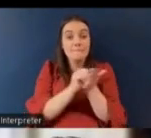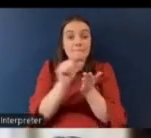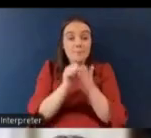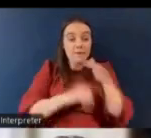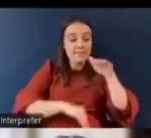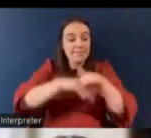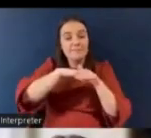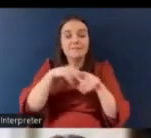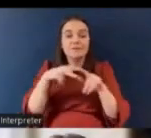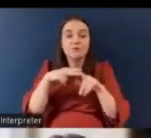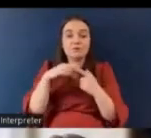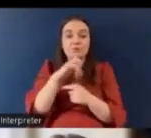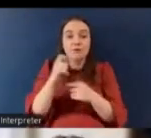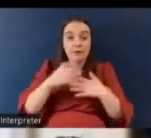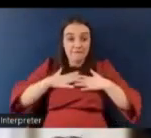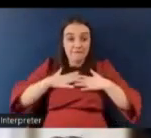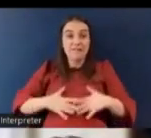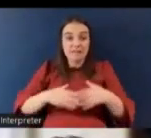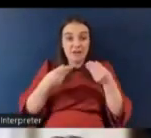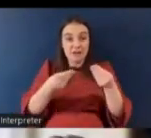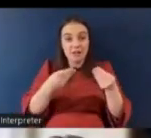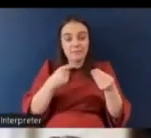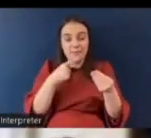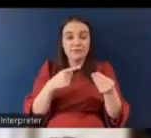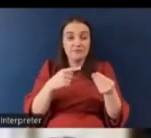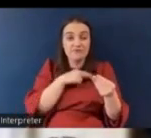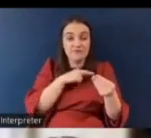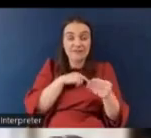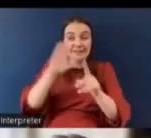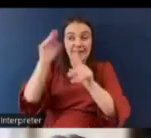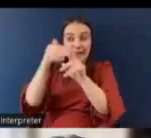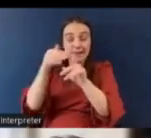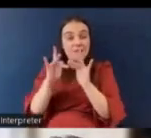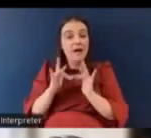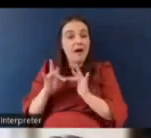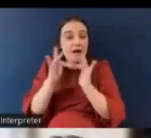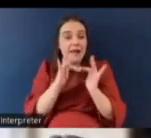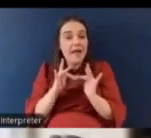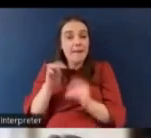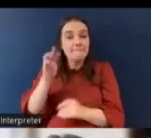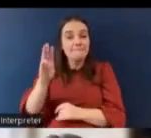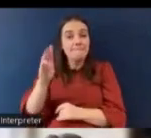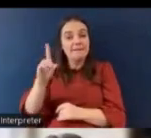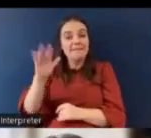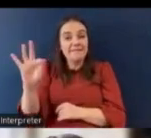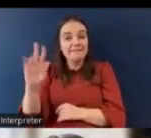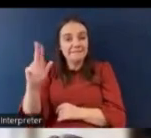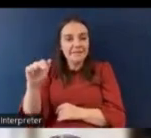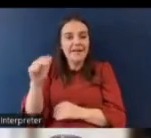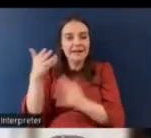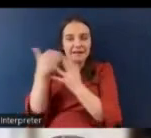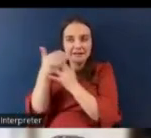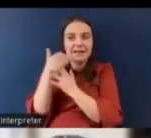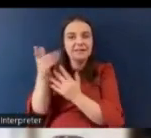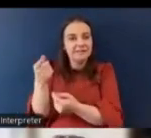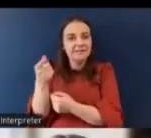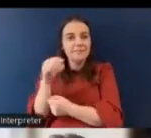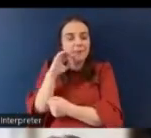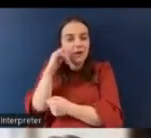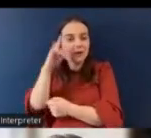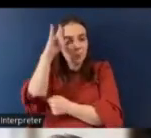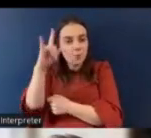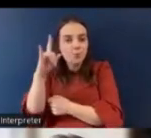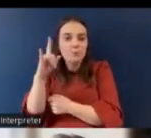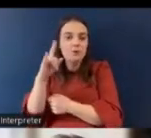these toolkits physically, but we want them predominantly to be online or PDF access, because what we hope to do, because climate is